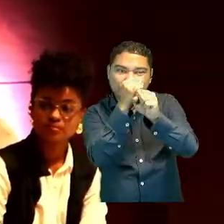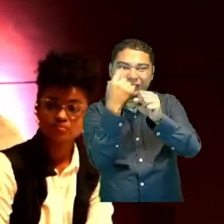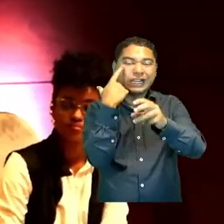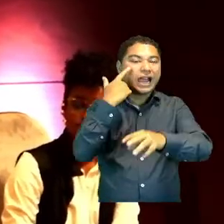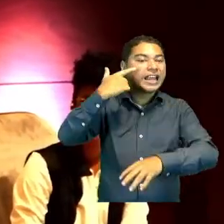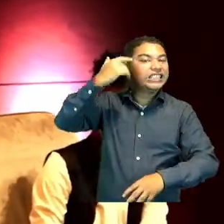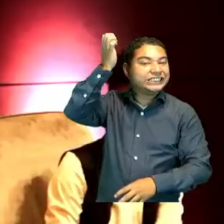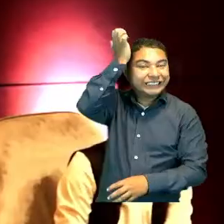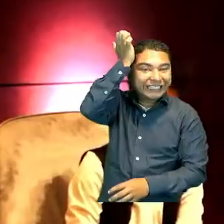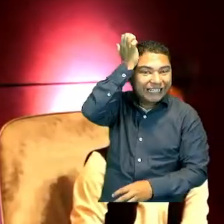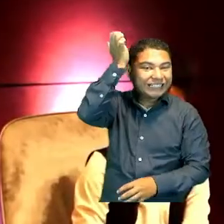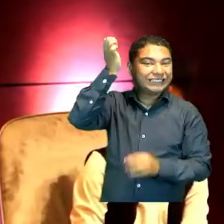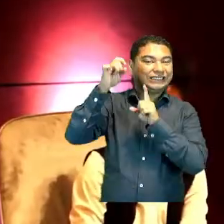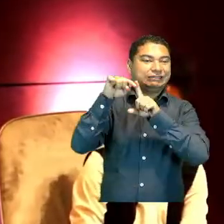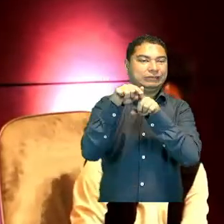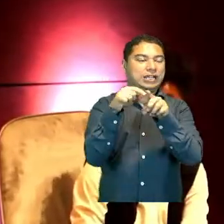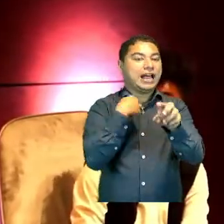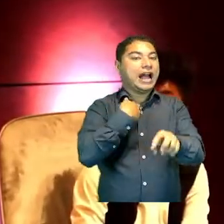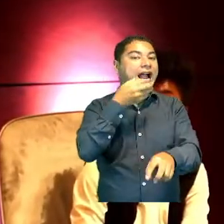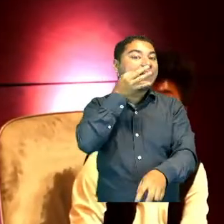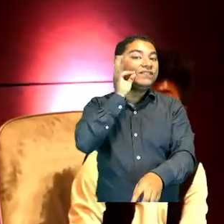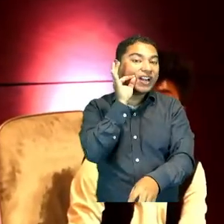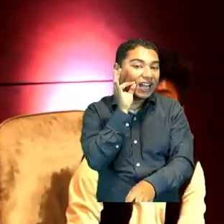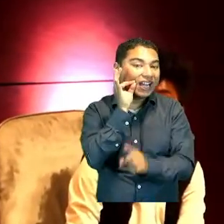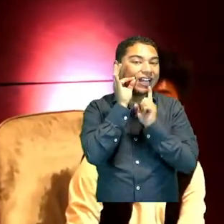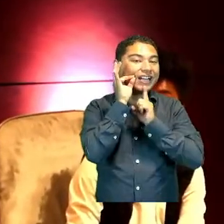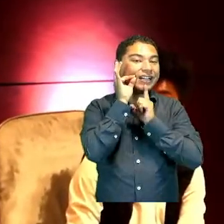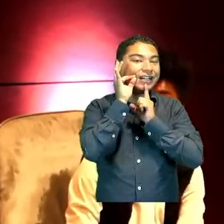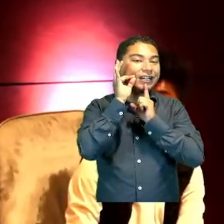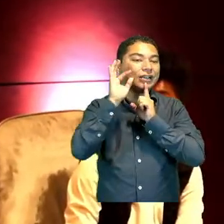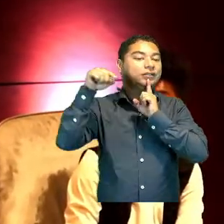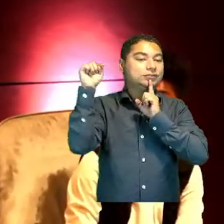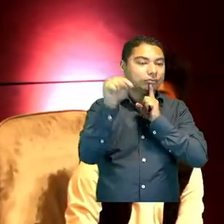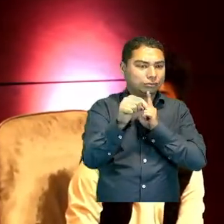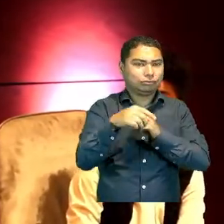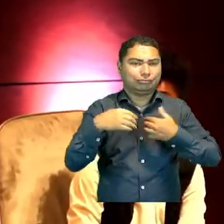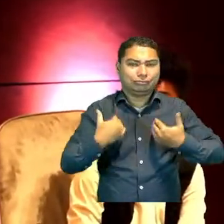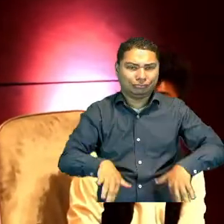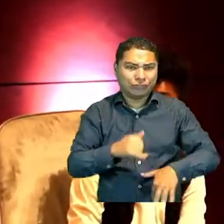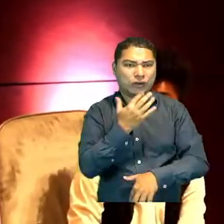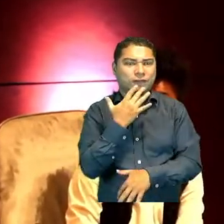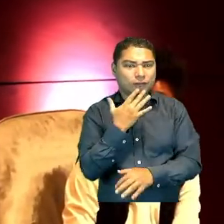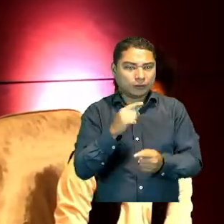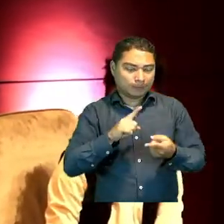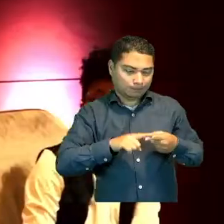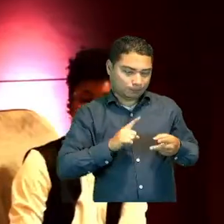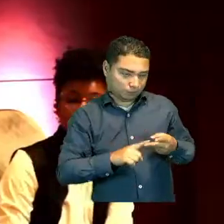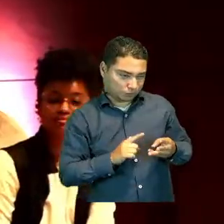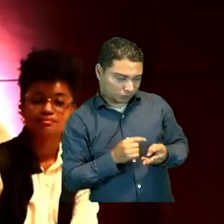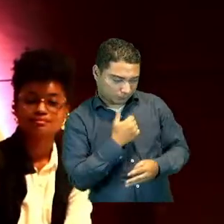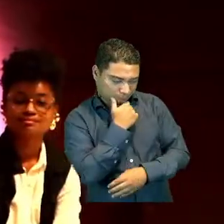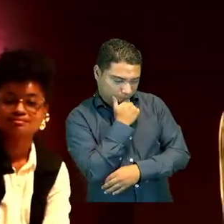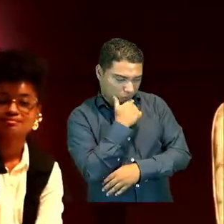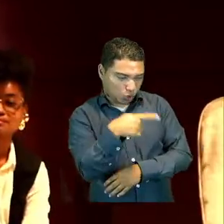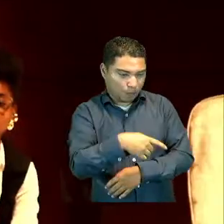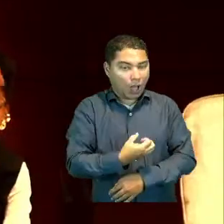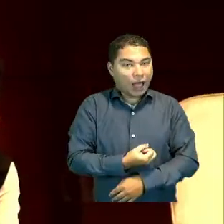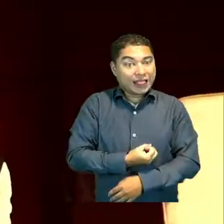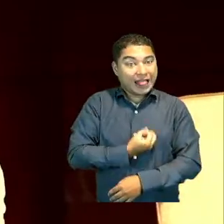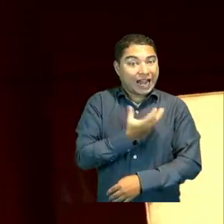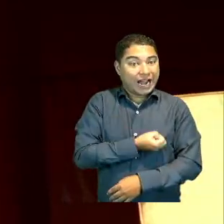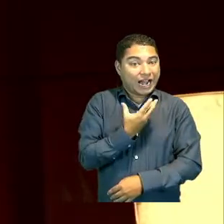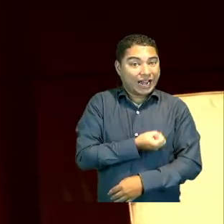Everything is so gray. Everything is so brown. And this little body of mine brought oranges, such as the one I'm